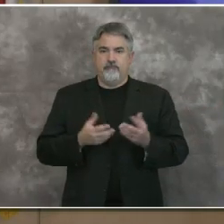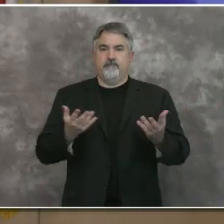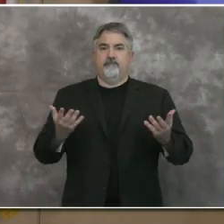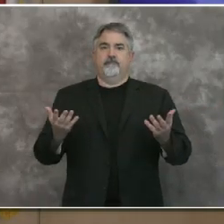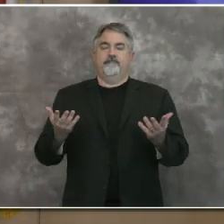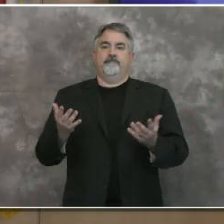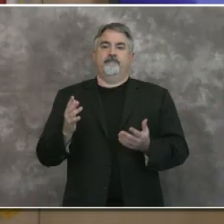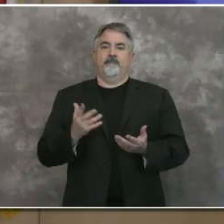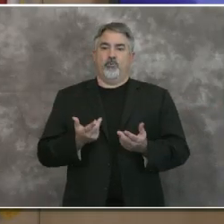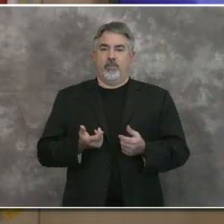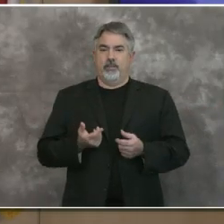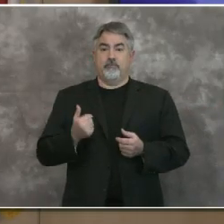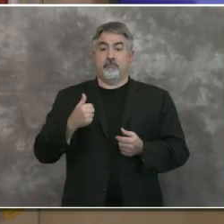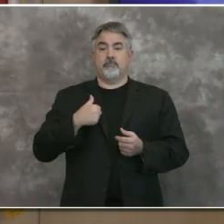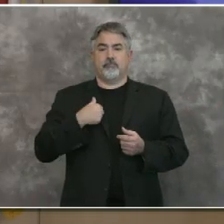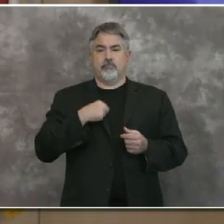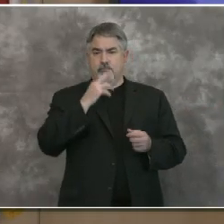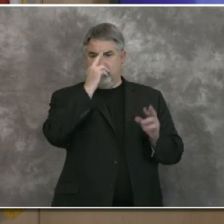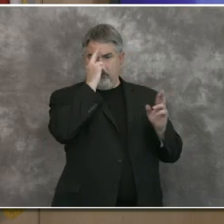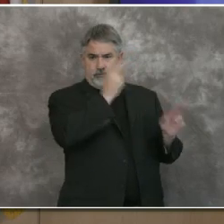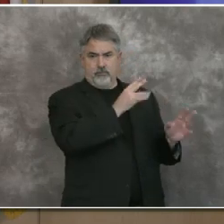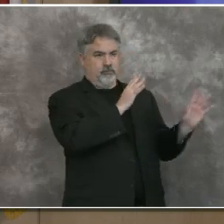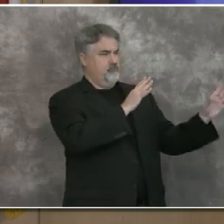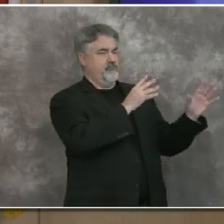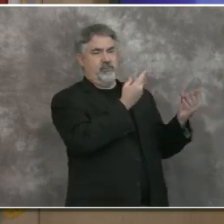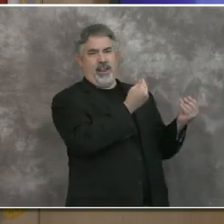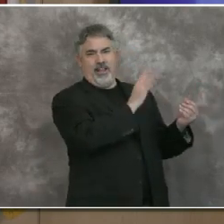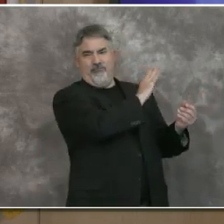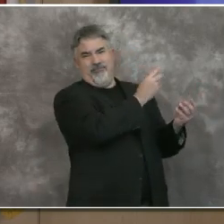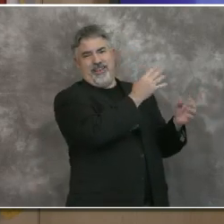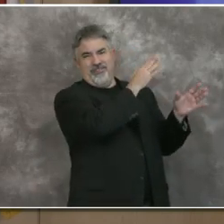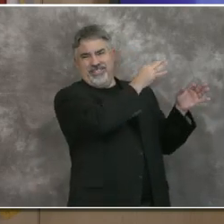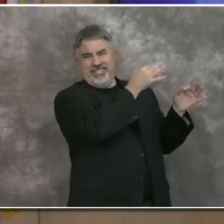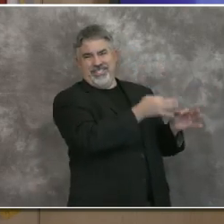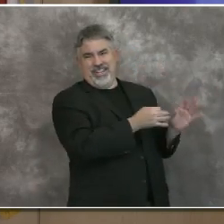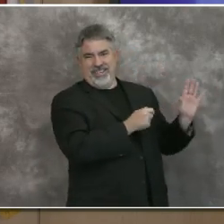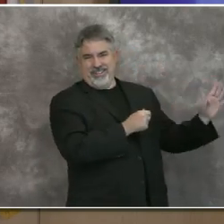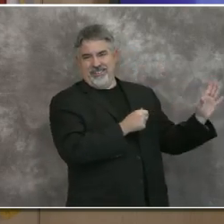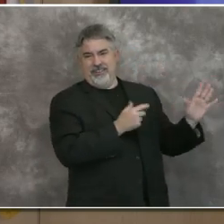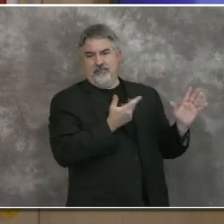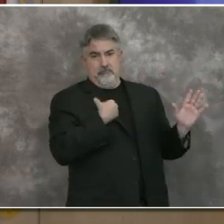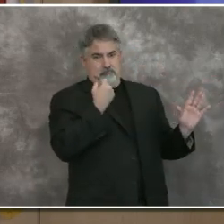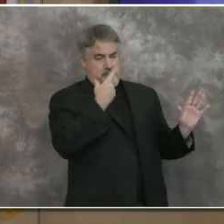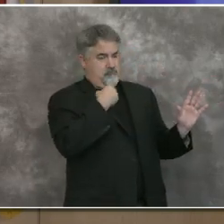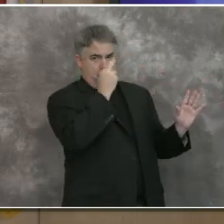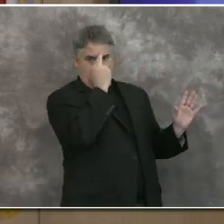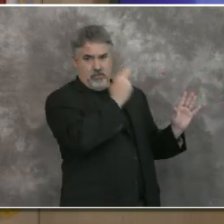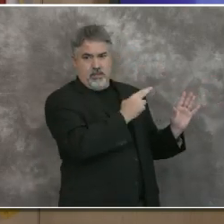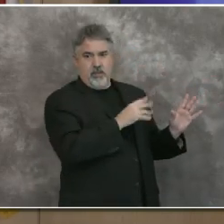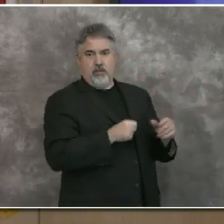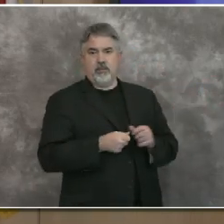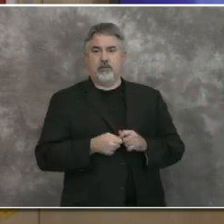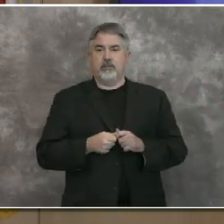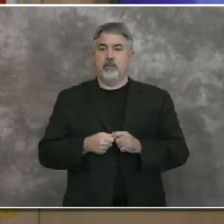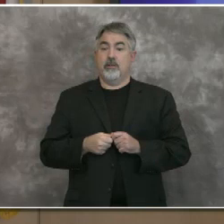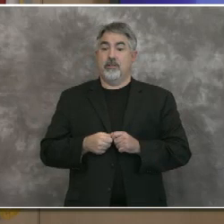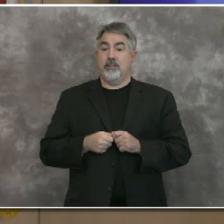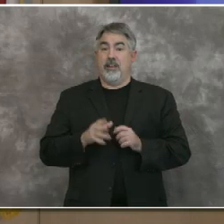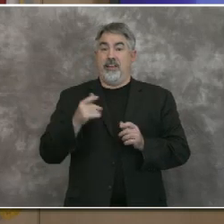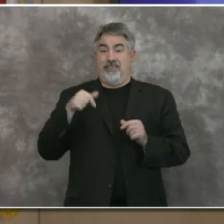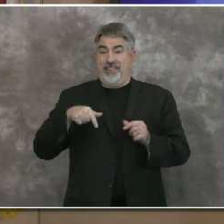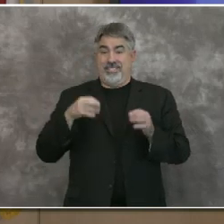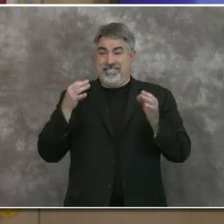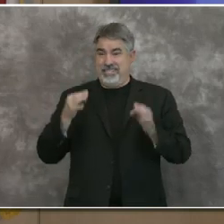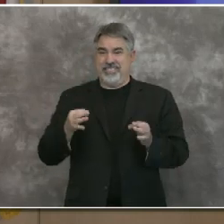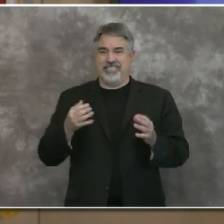Look, I respect the sovereignty of the tribal nations. This is a decision that is for them to make, and there is a very long and very dark history